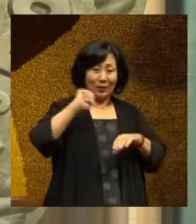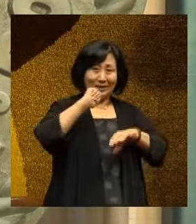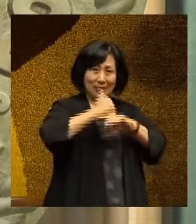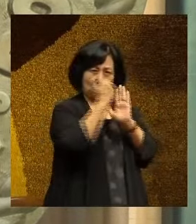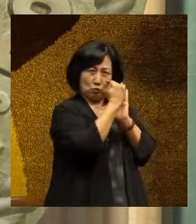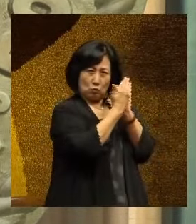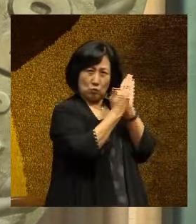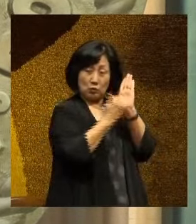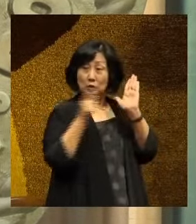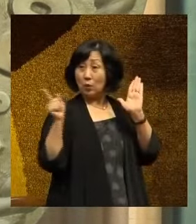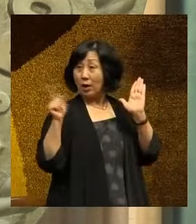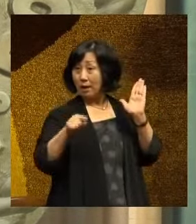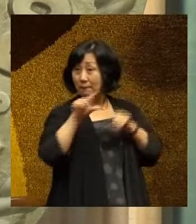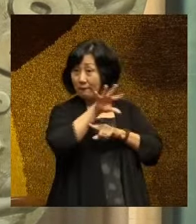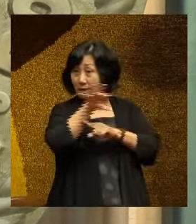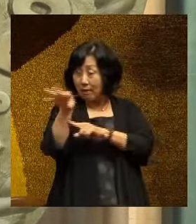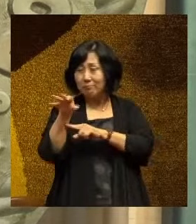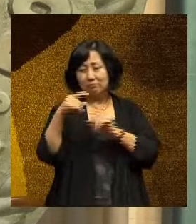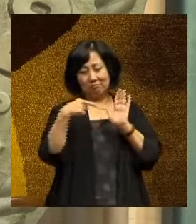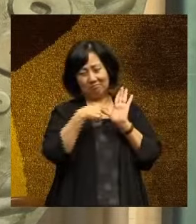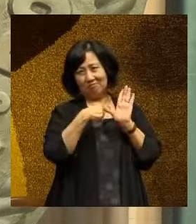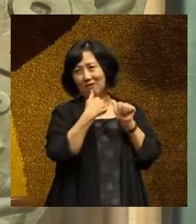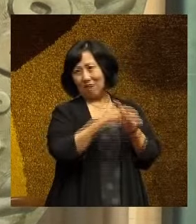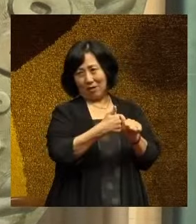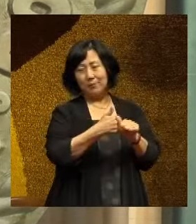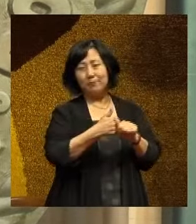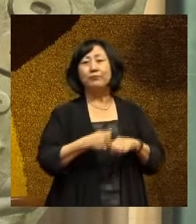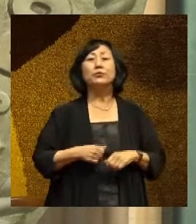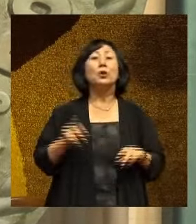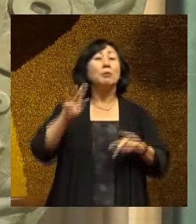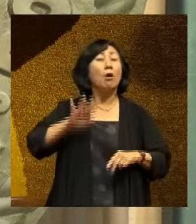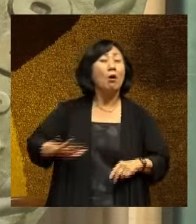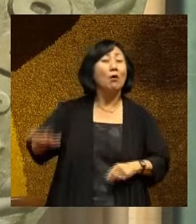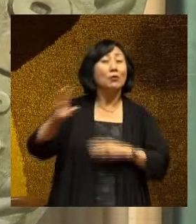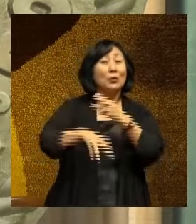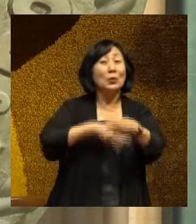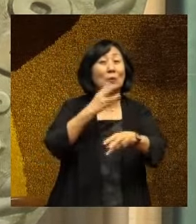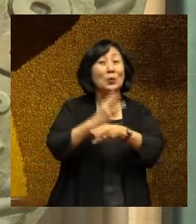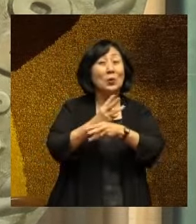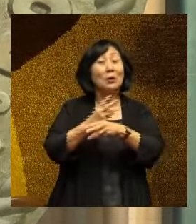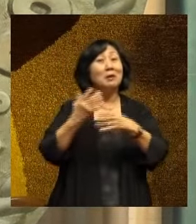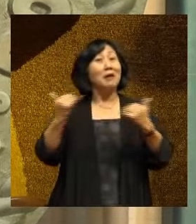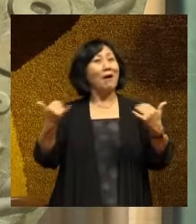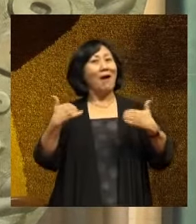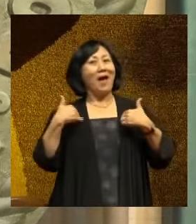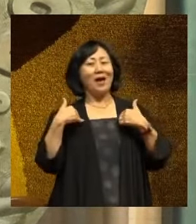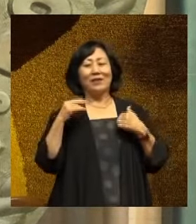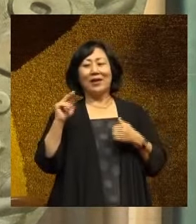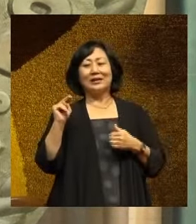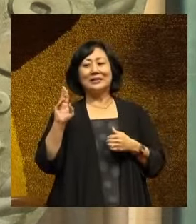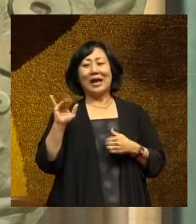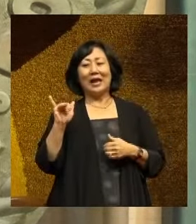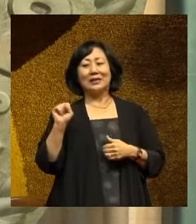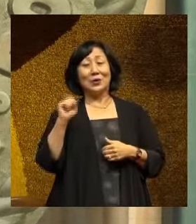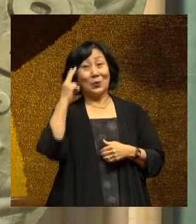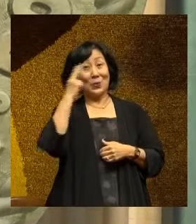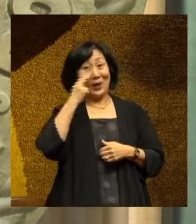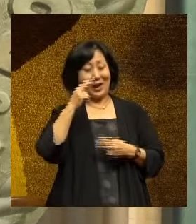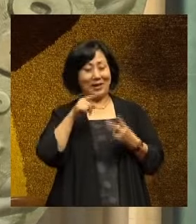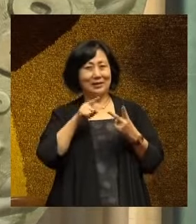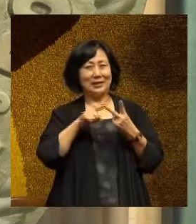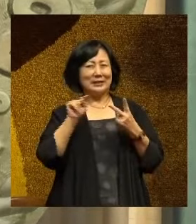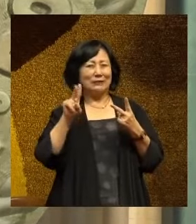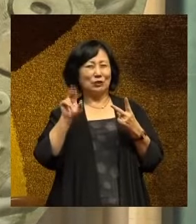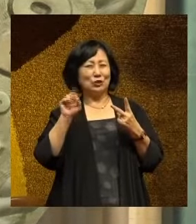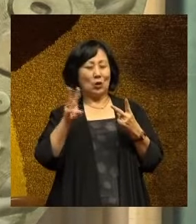here. People all over the world can now watch NCIS Hawaii as well as Magnum